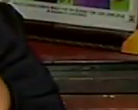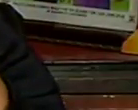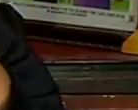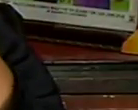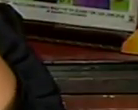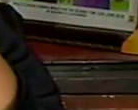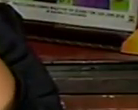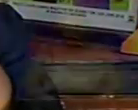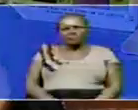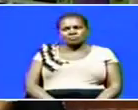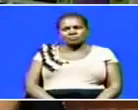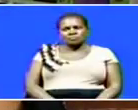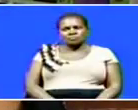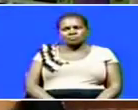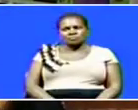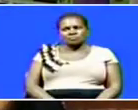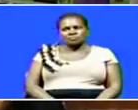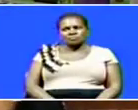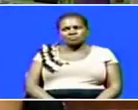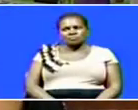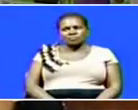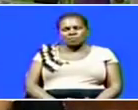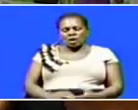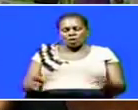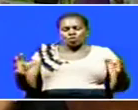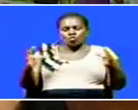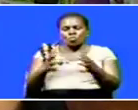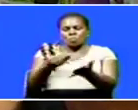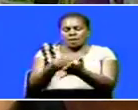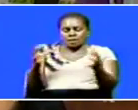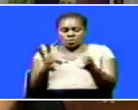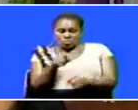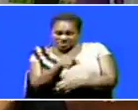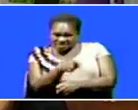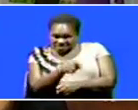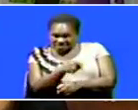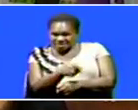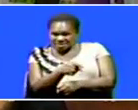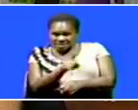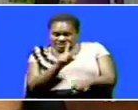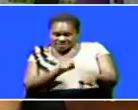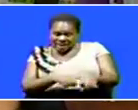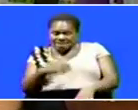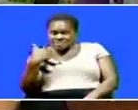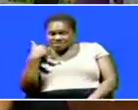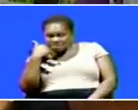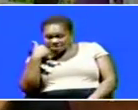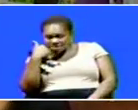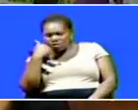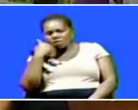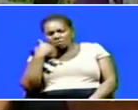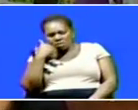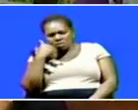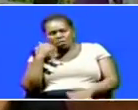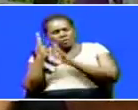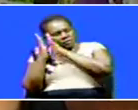Hii kumi ya ine ni ya medical fund uingia kwa pool account. Iyo pool account, mzee akikuwa mgonjwa, huwa